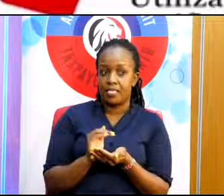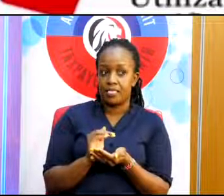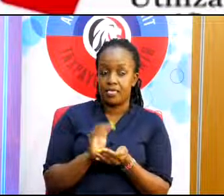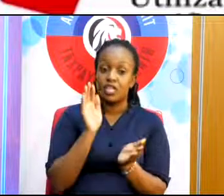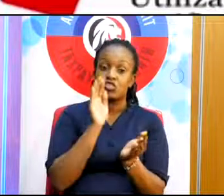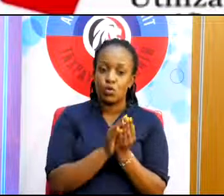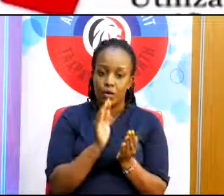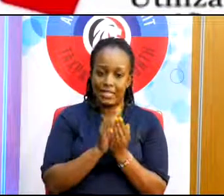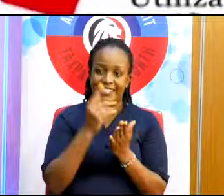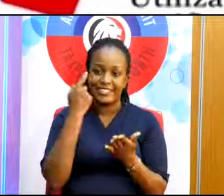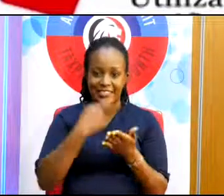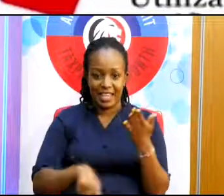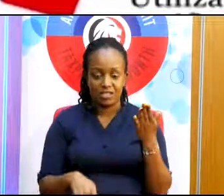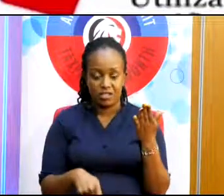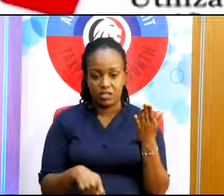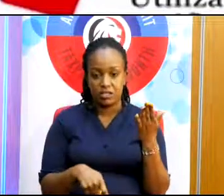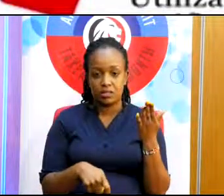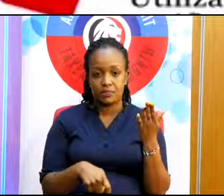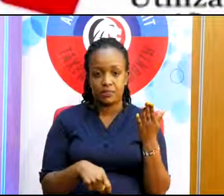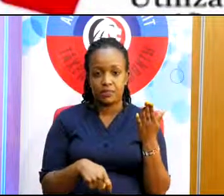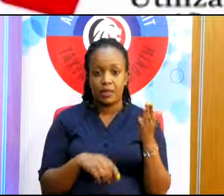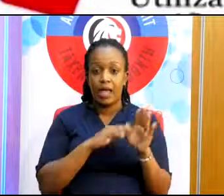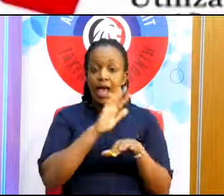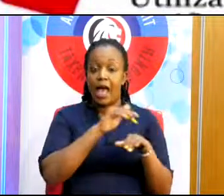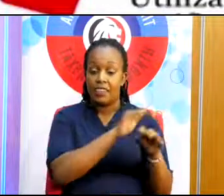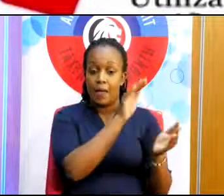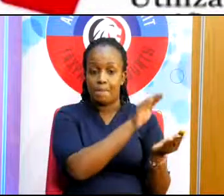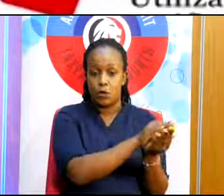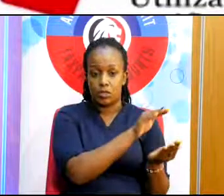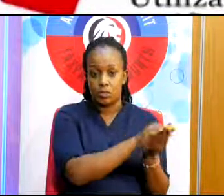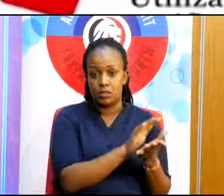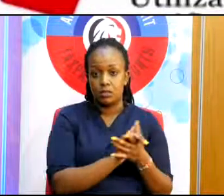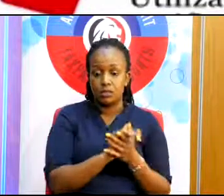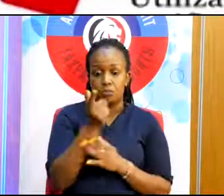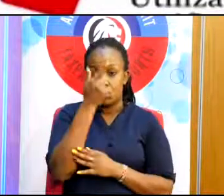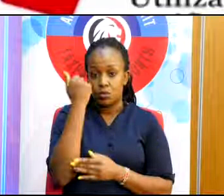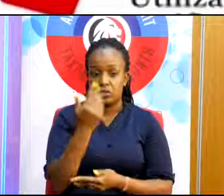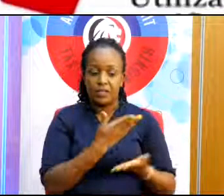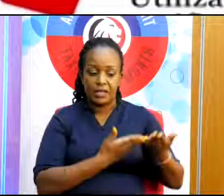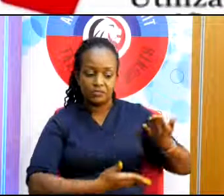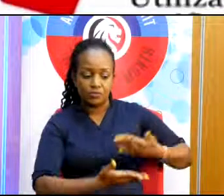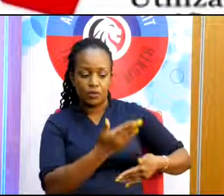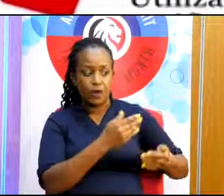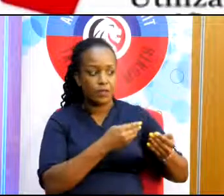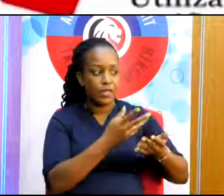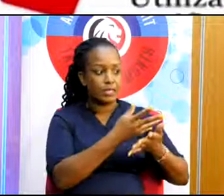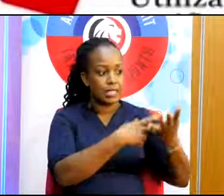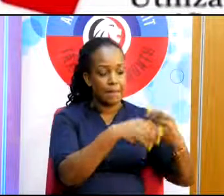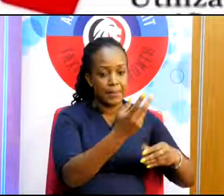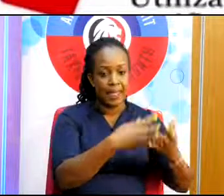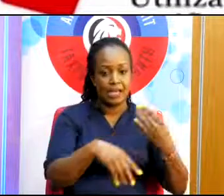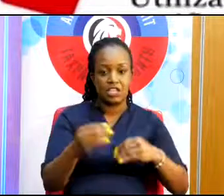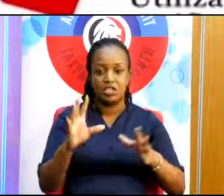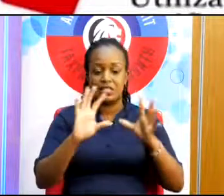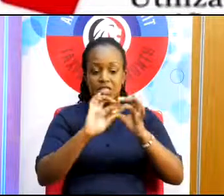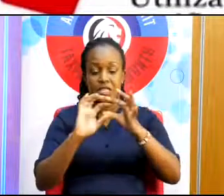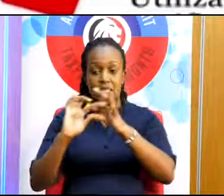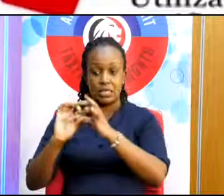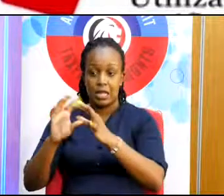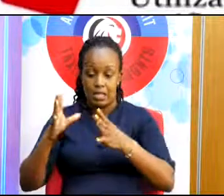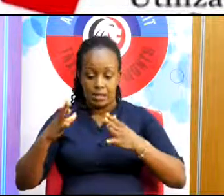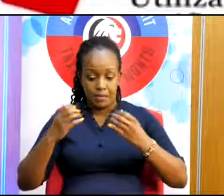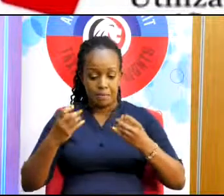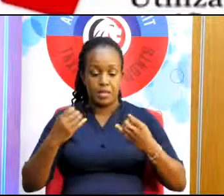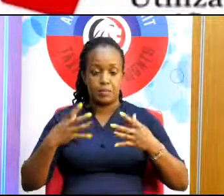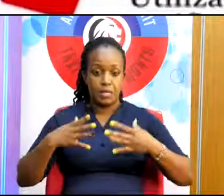the ports. You realize that because of interruption of the chains, of supply chain, many people were not